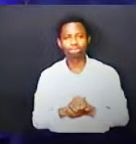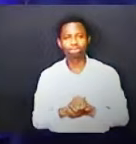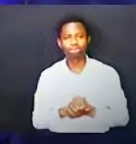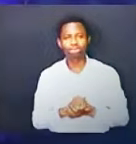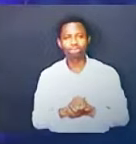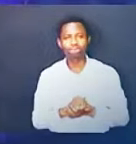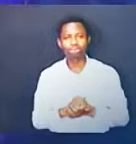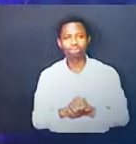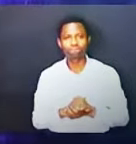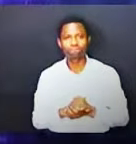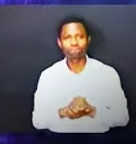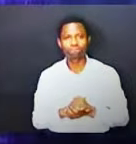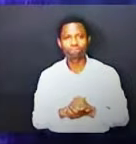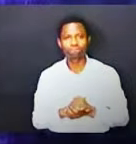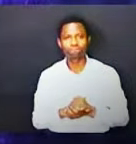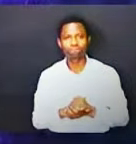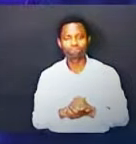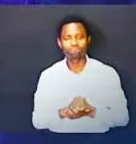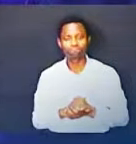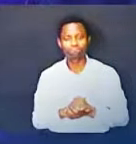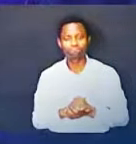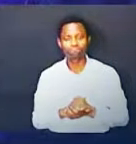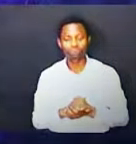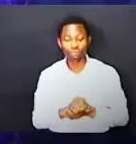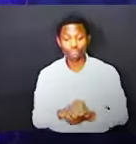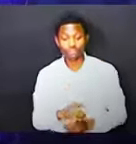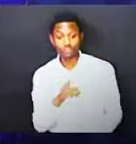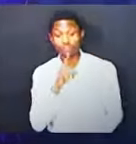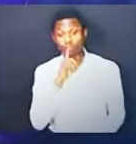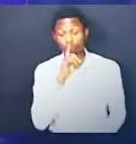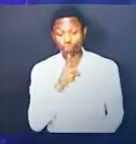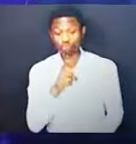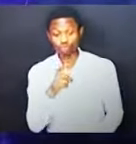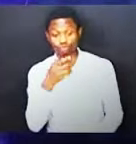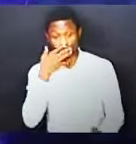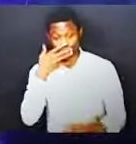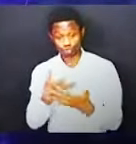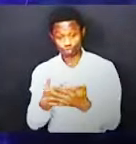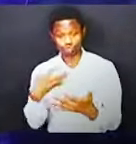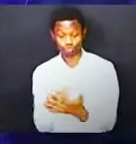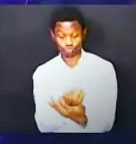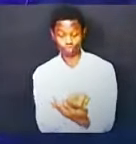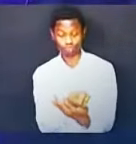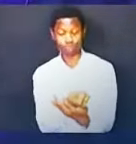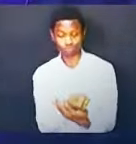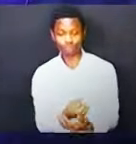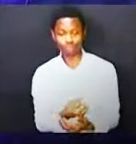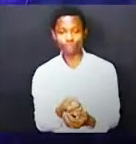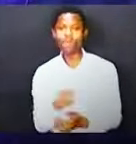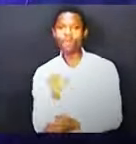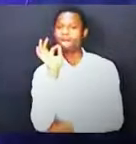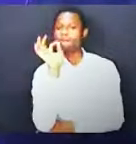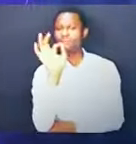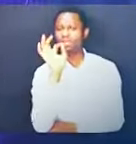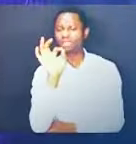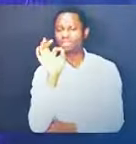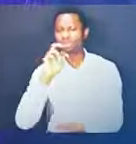the gospel demands of us repentance. And we